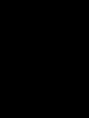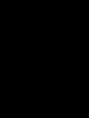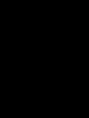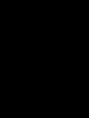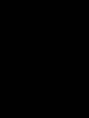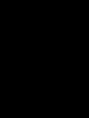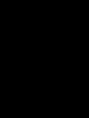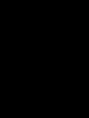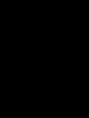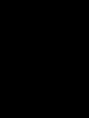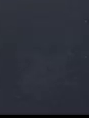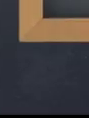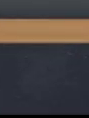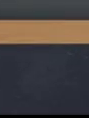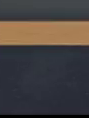national educator.